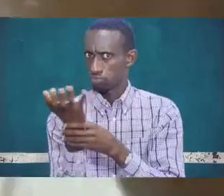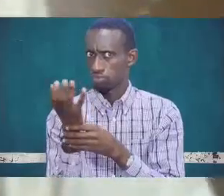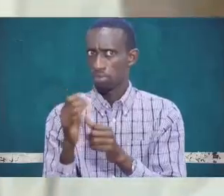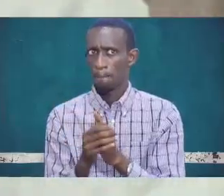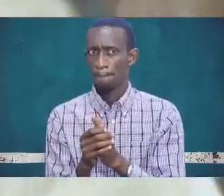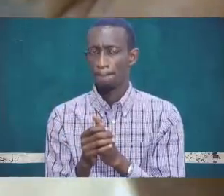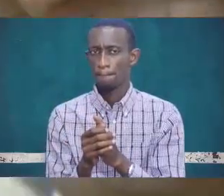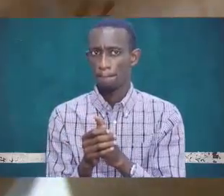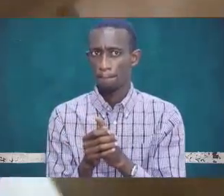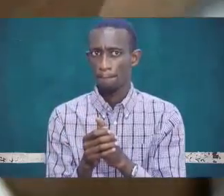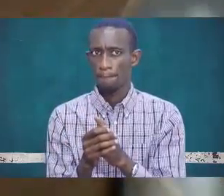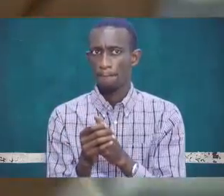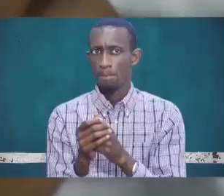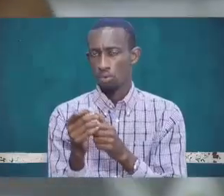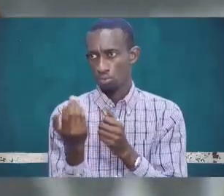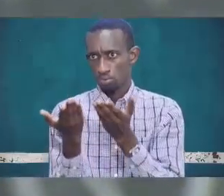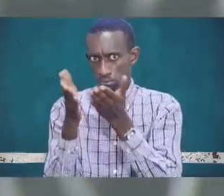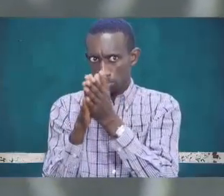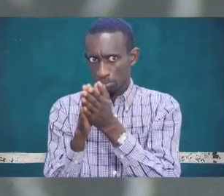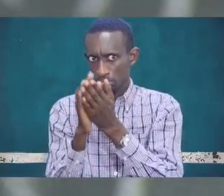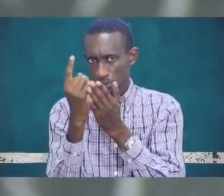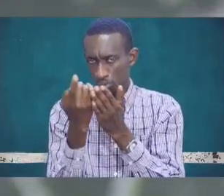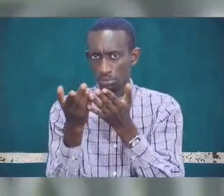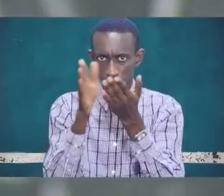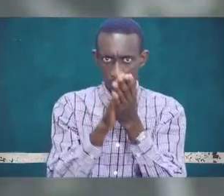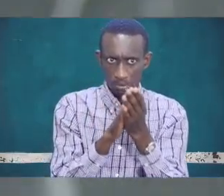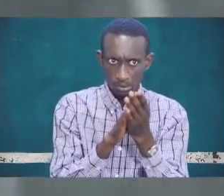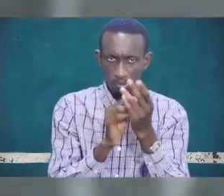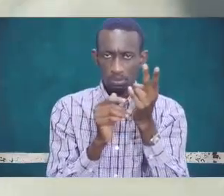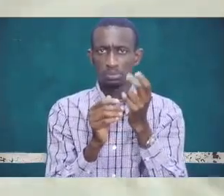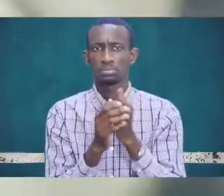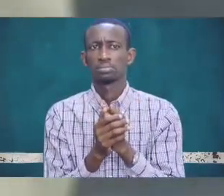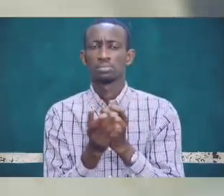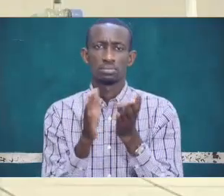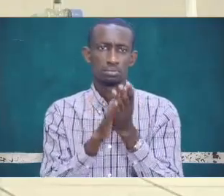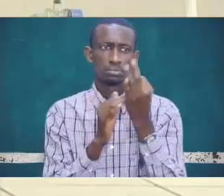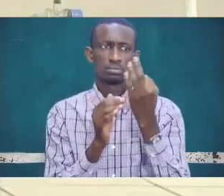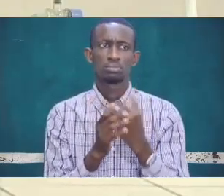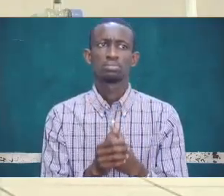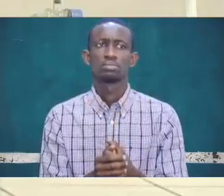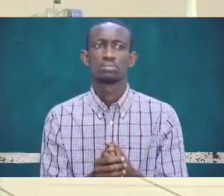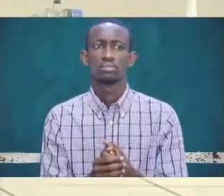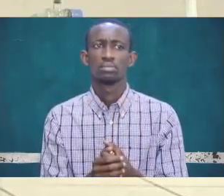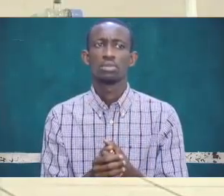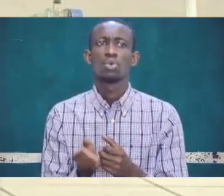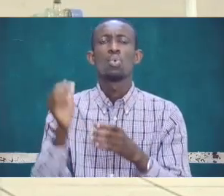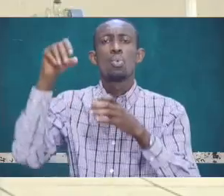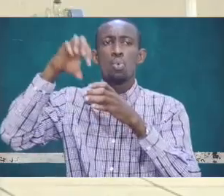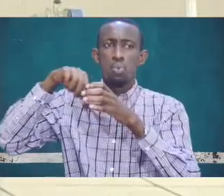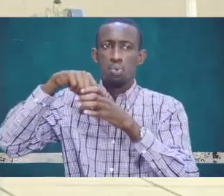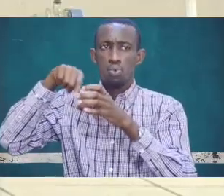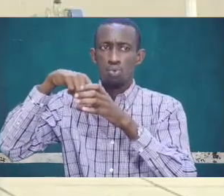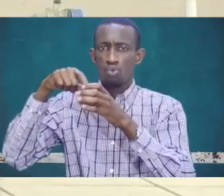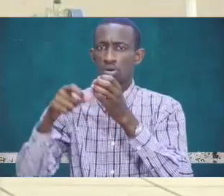3/4. So you have to fold it this way, like this, into 4/4, and then put it in the filter